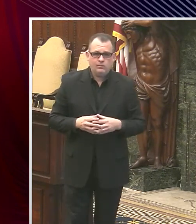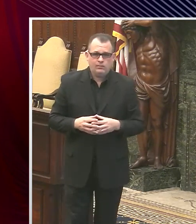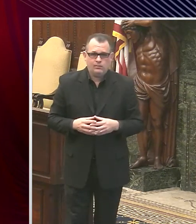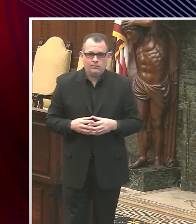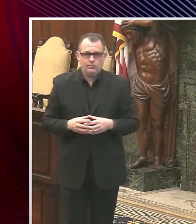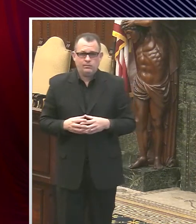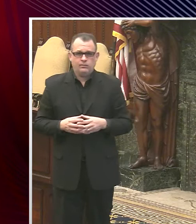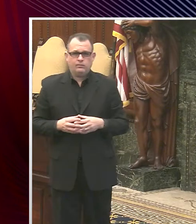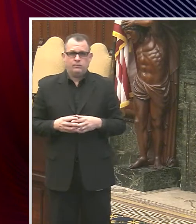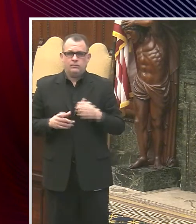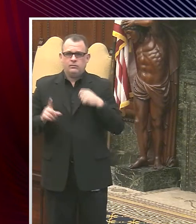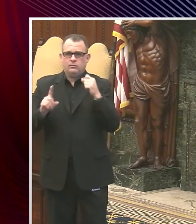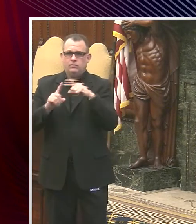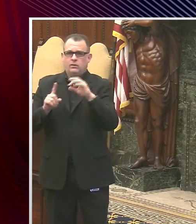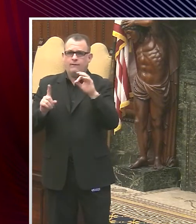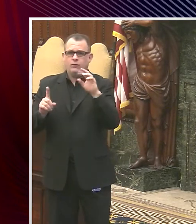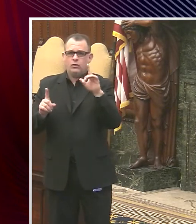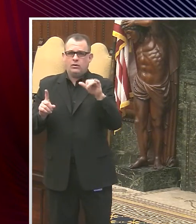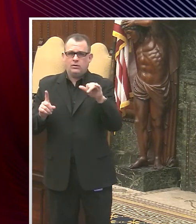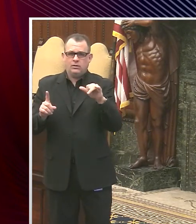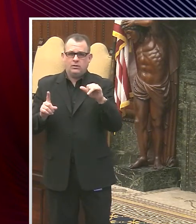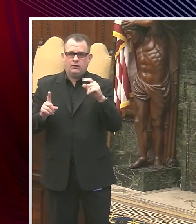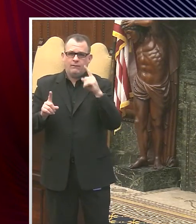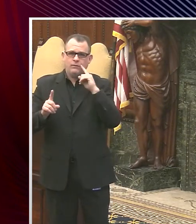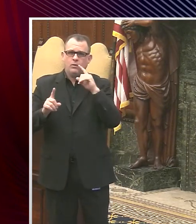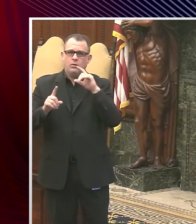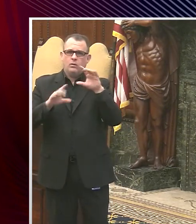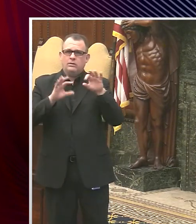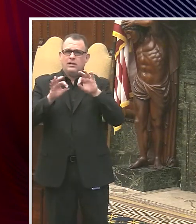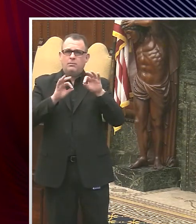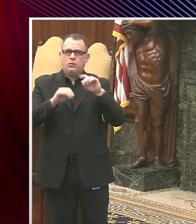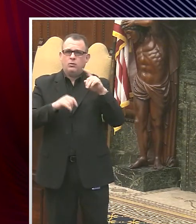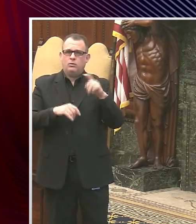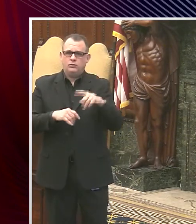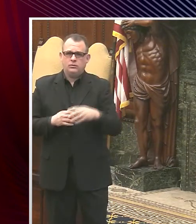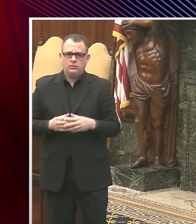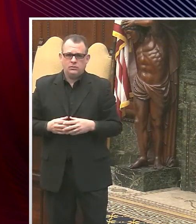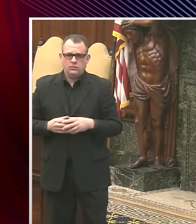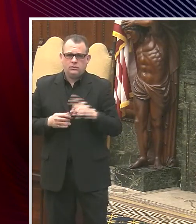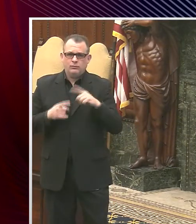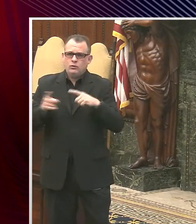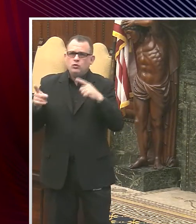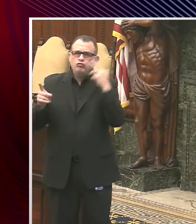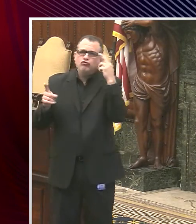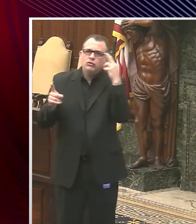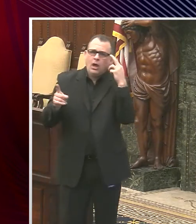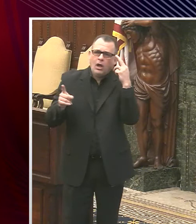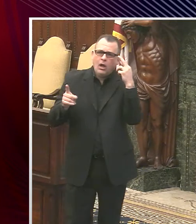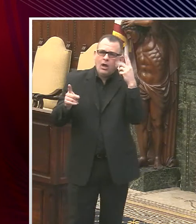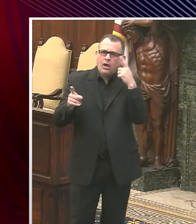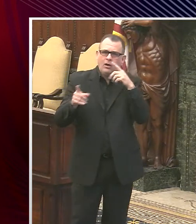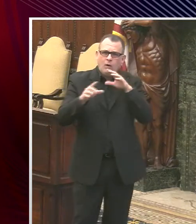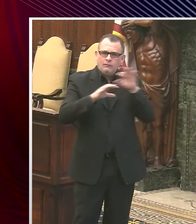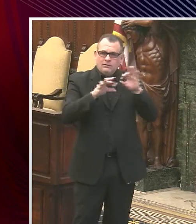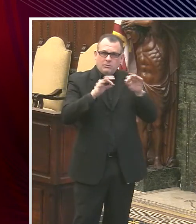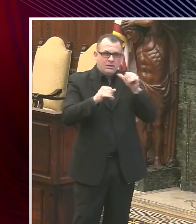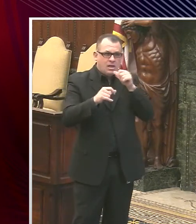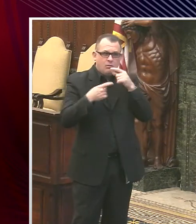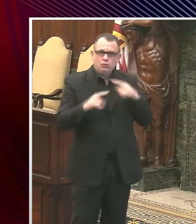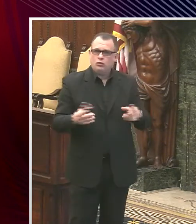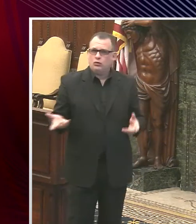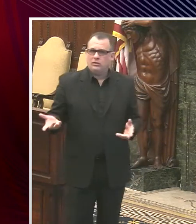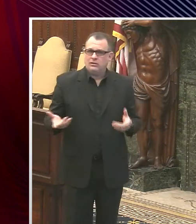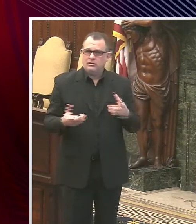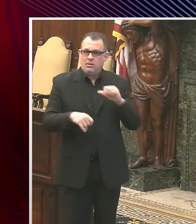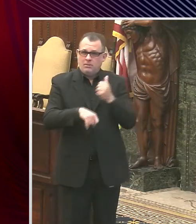Just jumping on the oversampling question again. I mean, how long ago did you realize that the oversampling was not working based off of the city